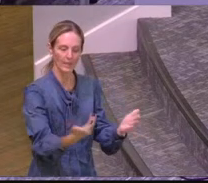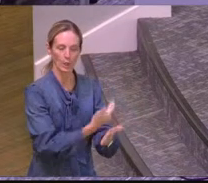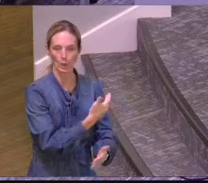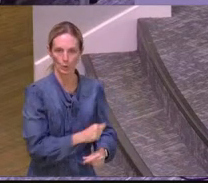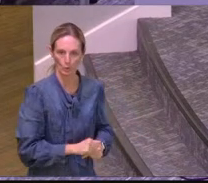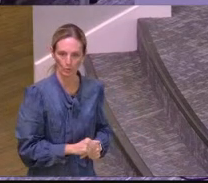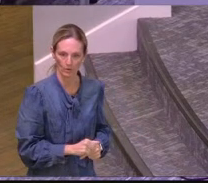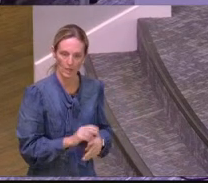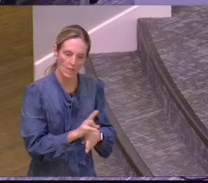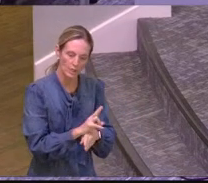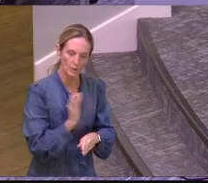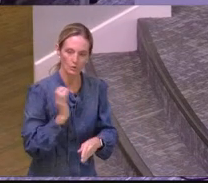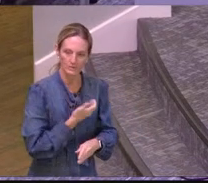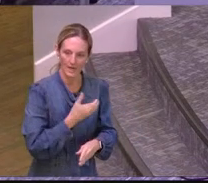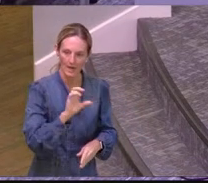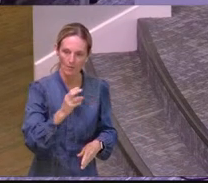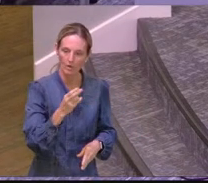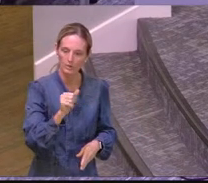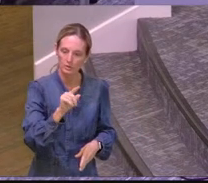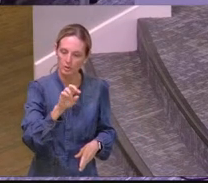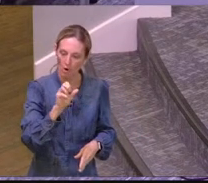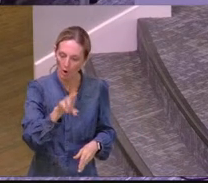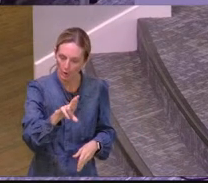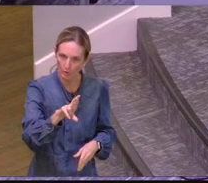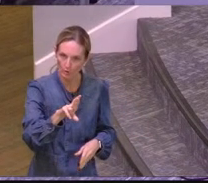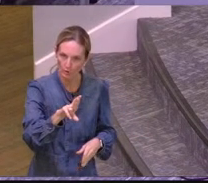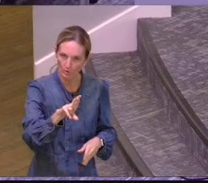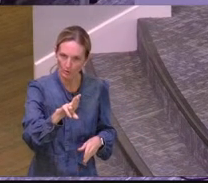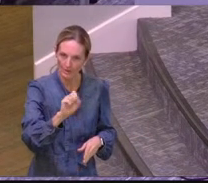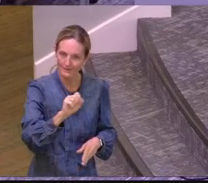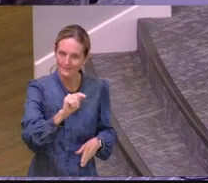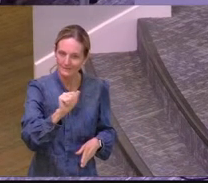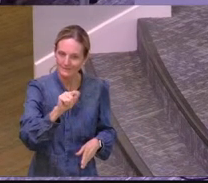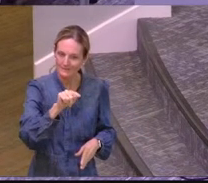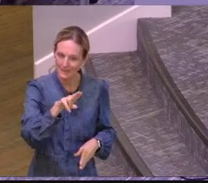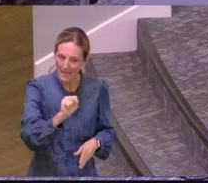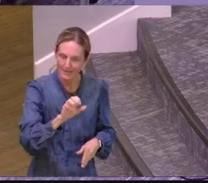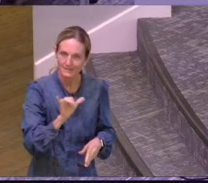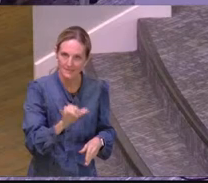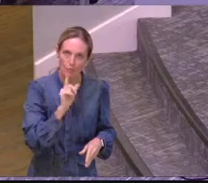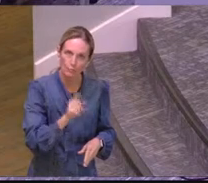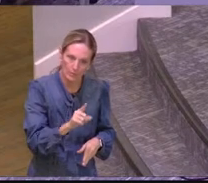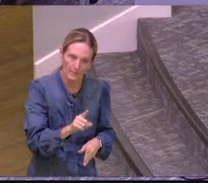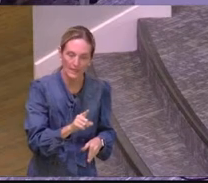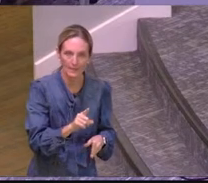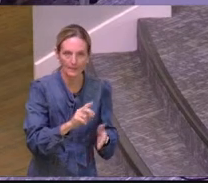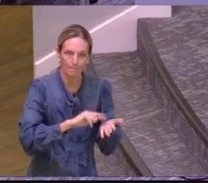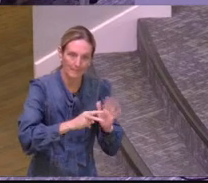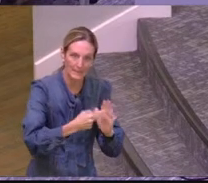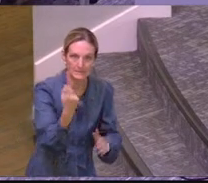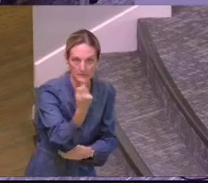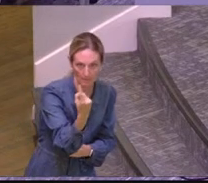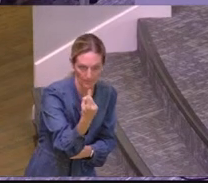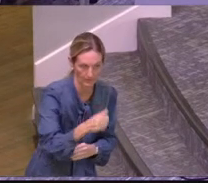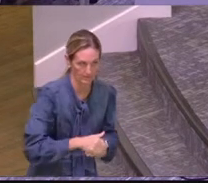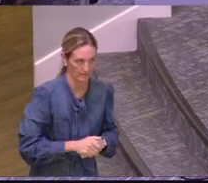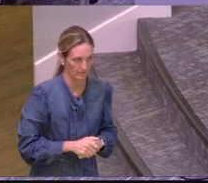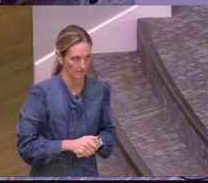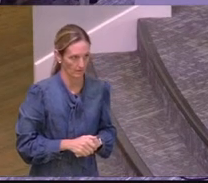charter status in a way that it's meaningful rather than, you know, small off programs. I don't